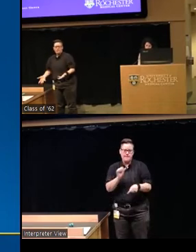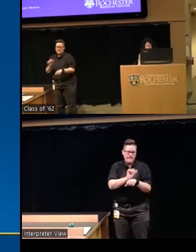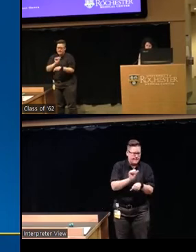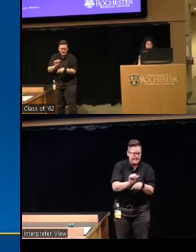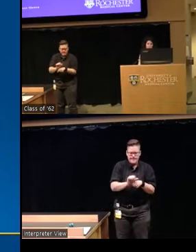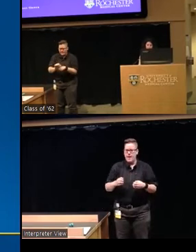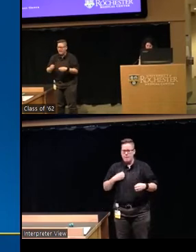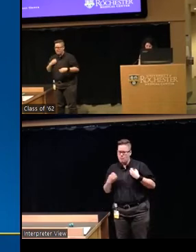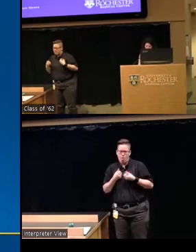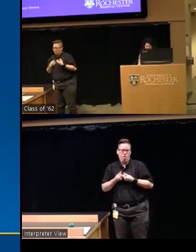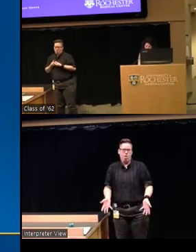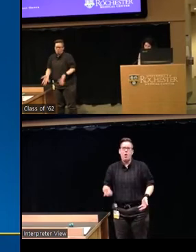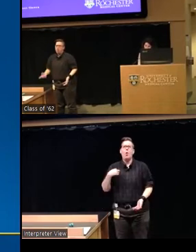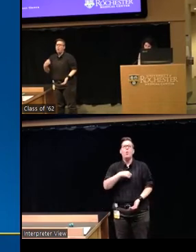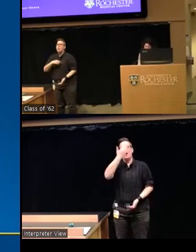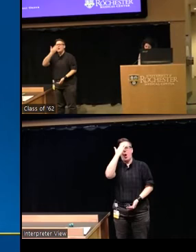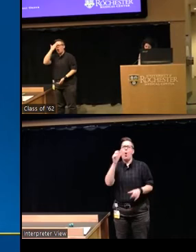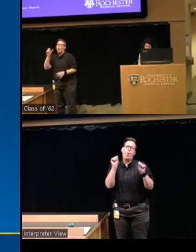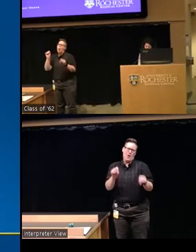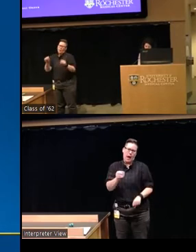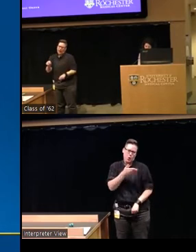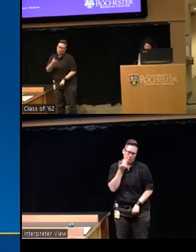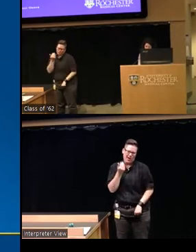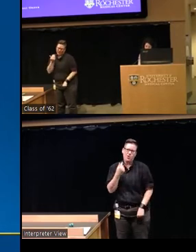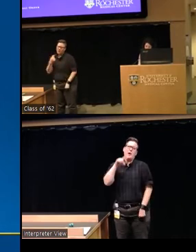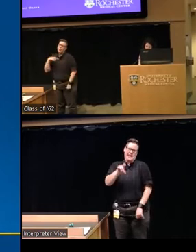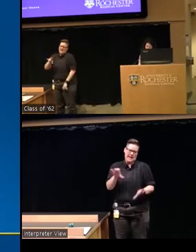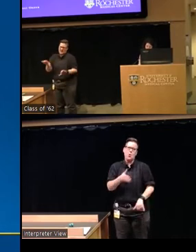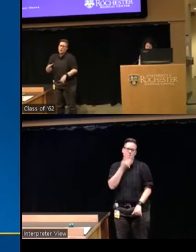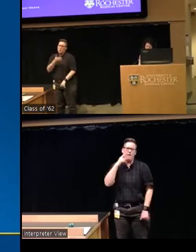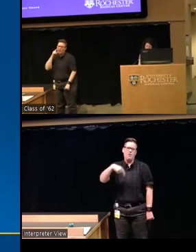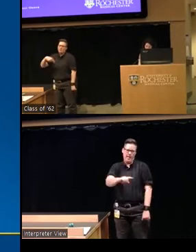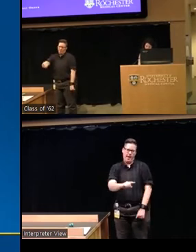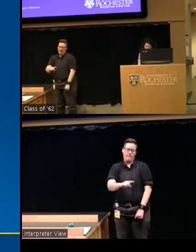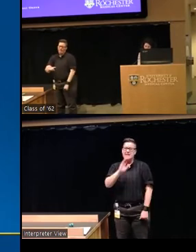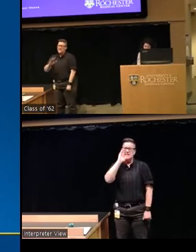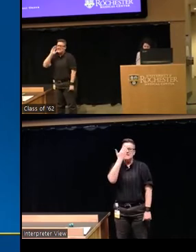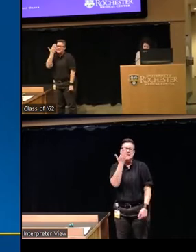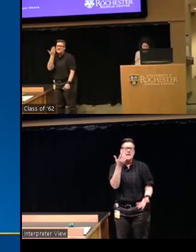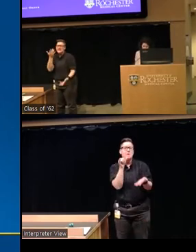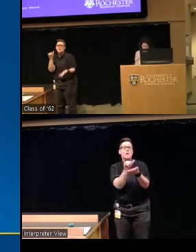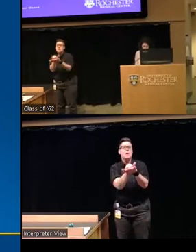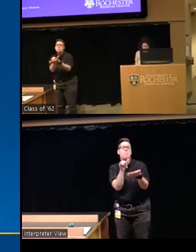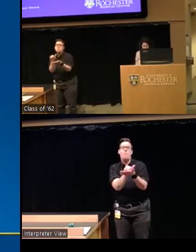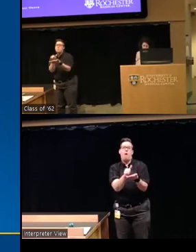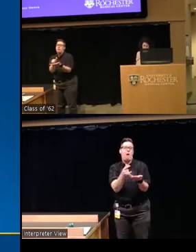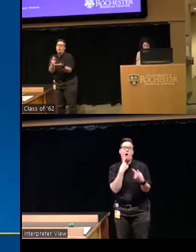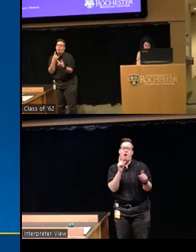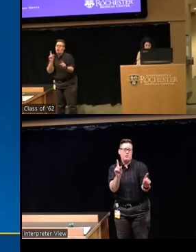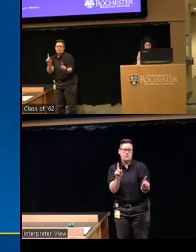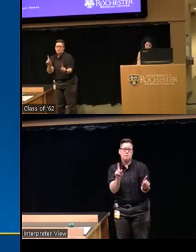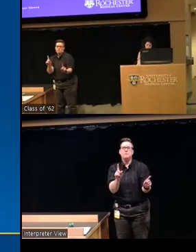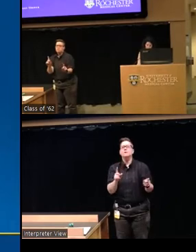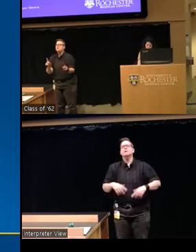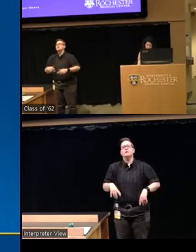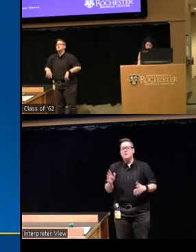this room know that we can and need to do better for our patients. The task seems monolithic and presumed insurmountable to most that